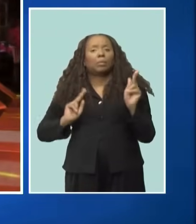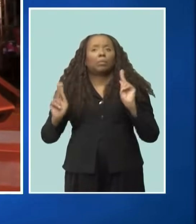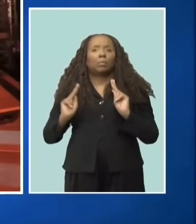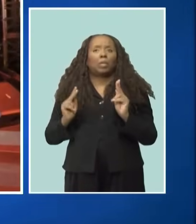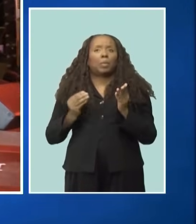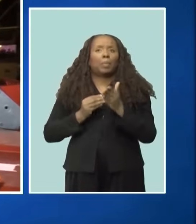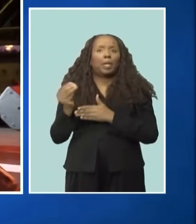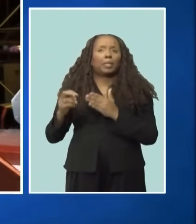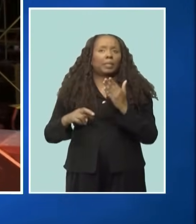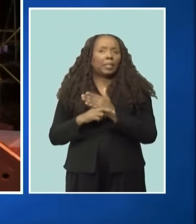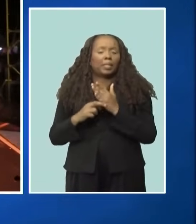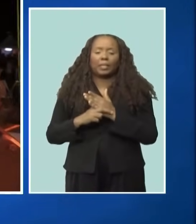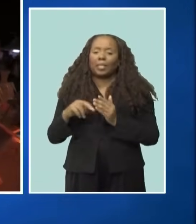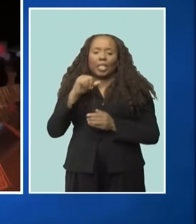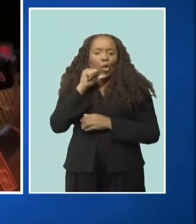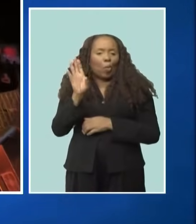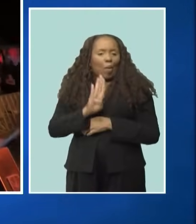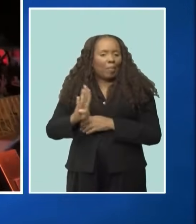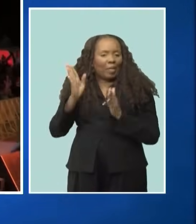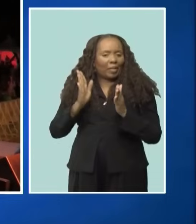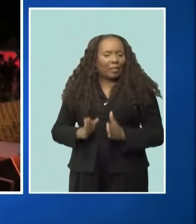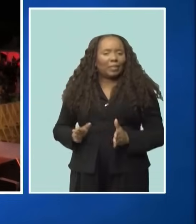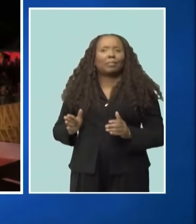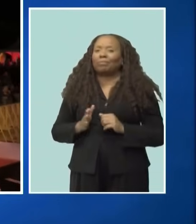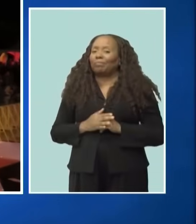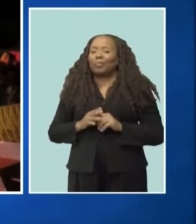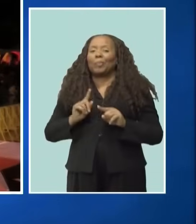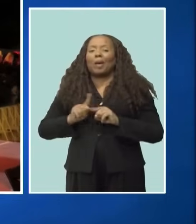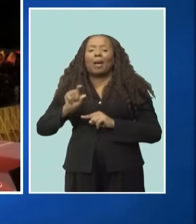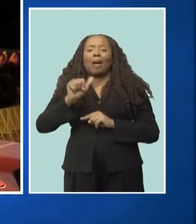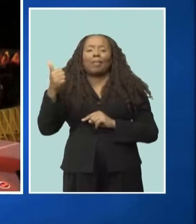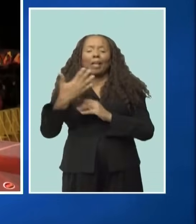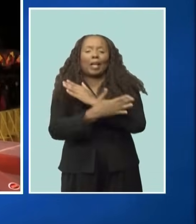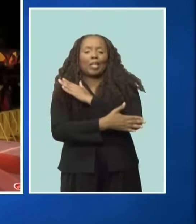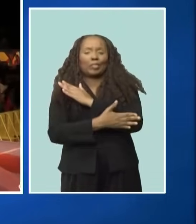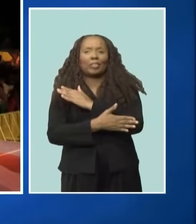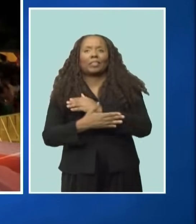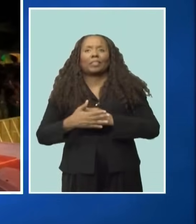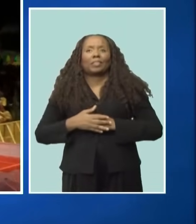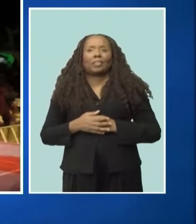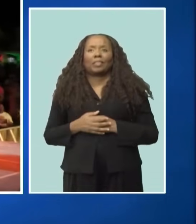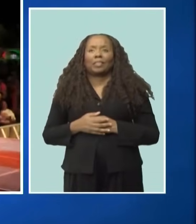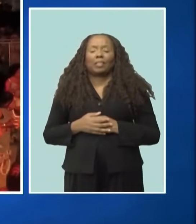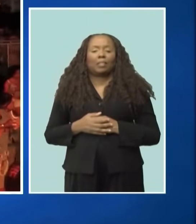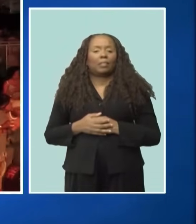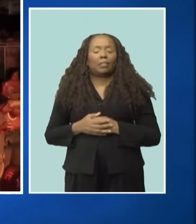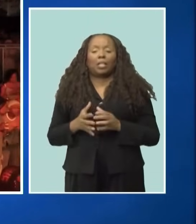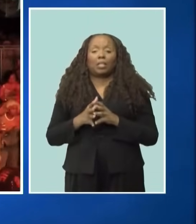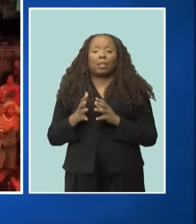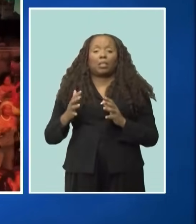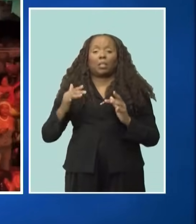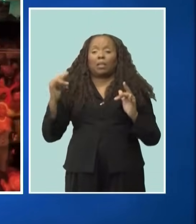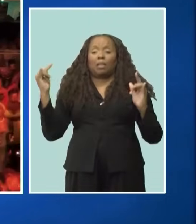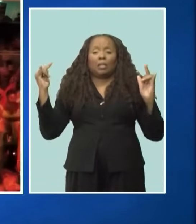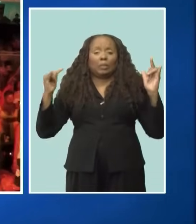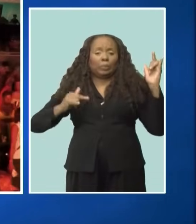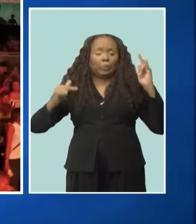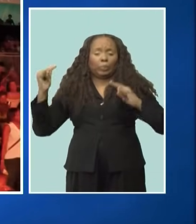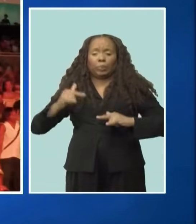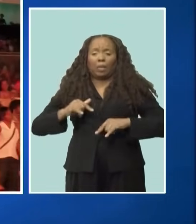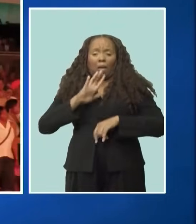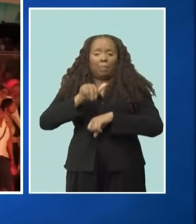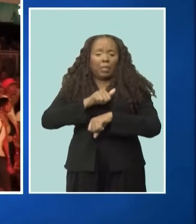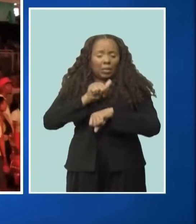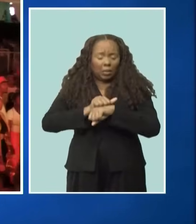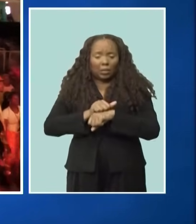outside of Barbados. So this is a good sign. The flights are booked out. We can hardly find flights for ourselves in terms of our artists coming. So I can